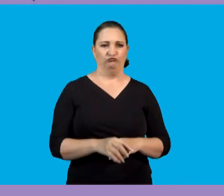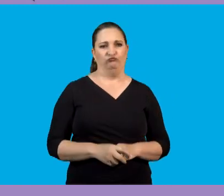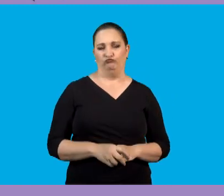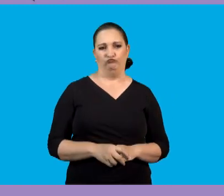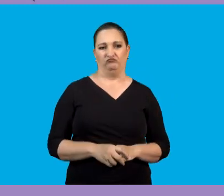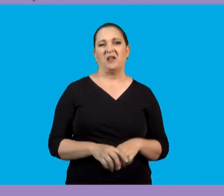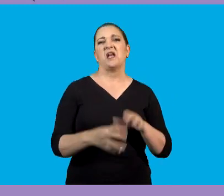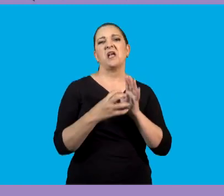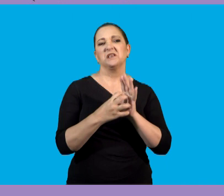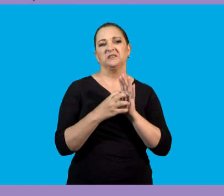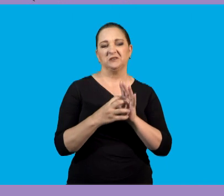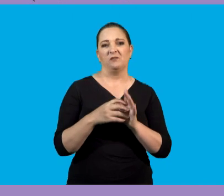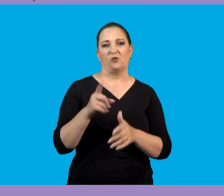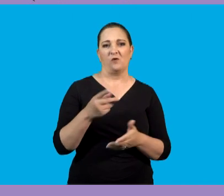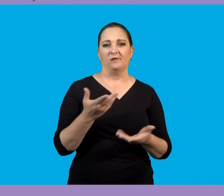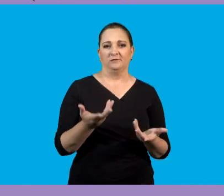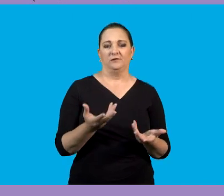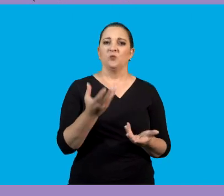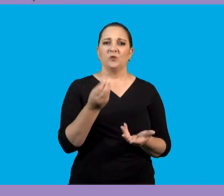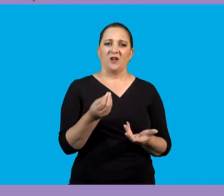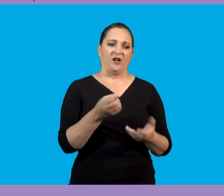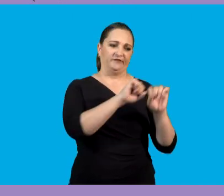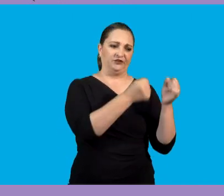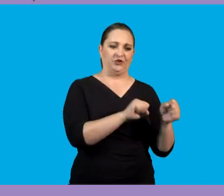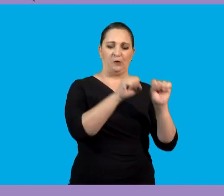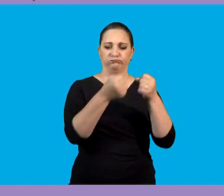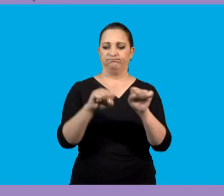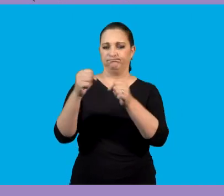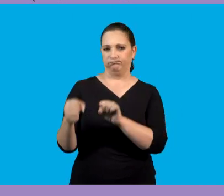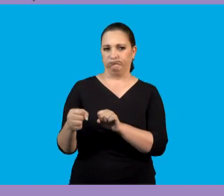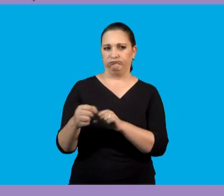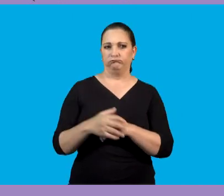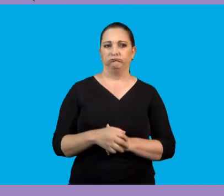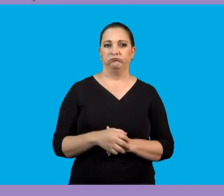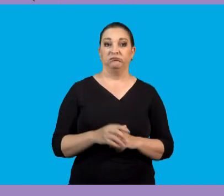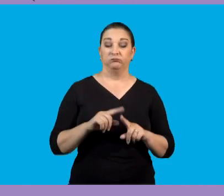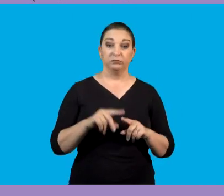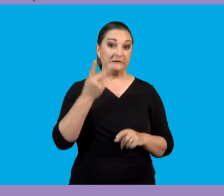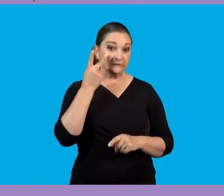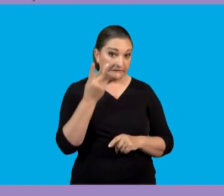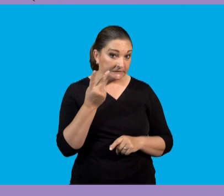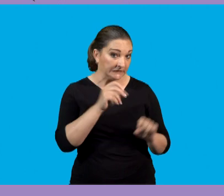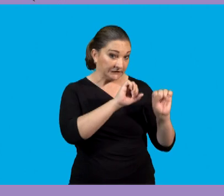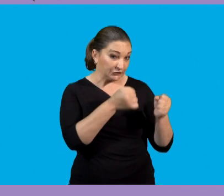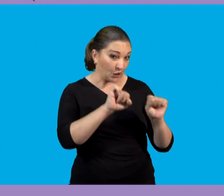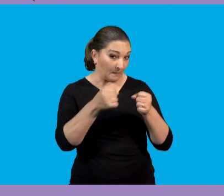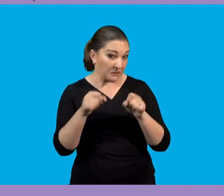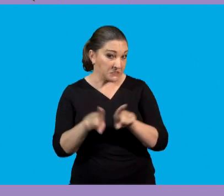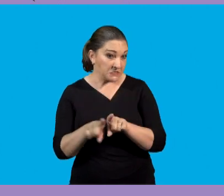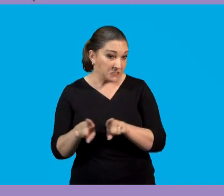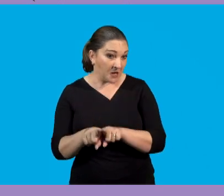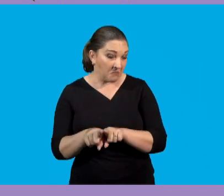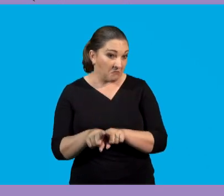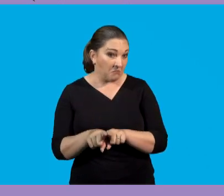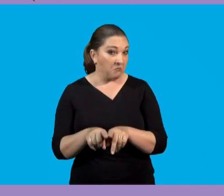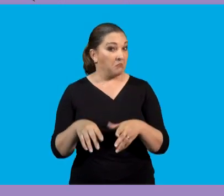example here, we have a few shapes here that we can see are the same in shape, but not